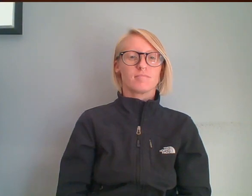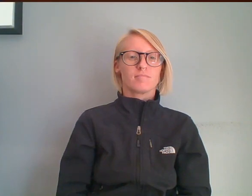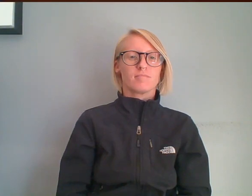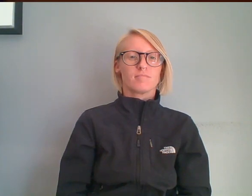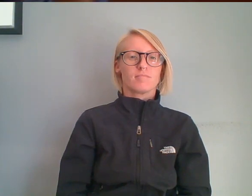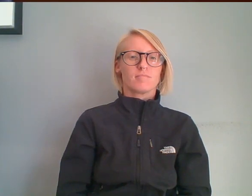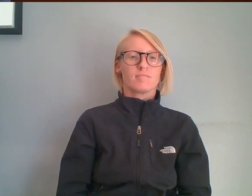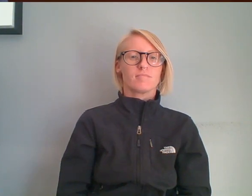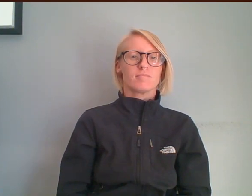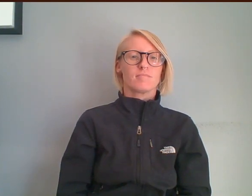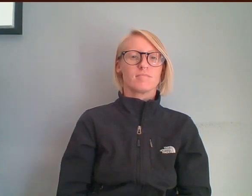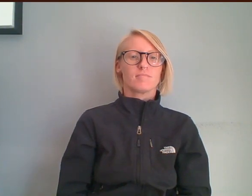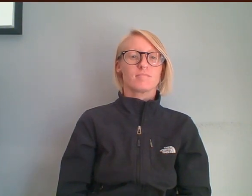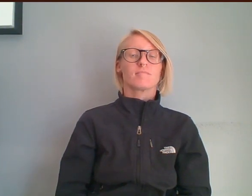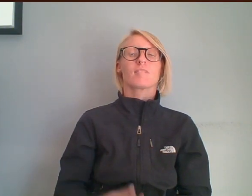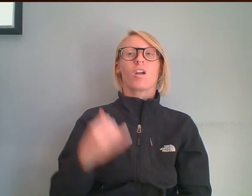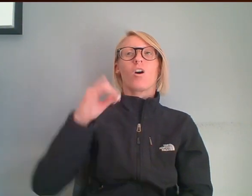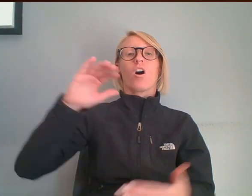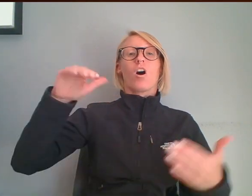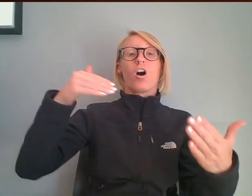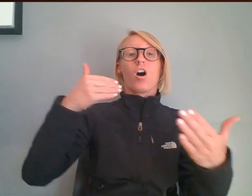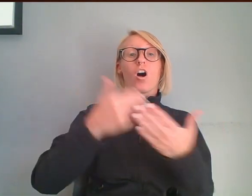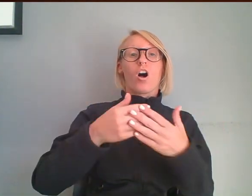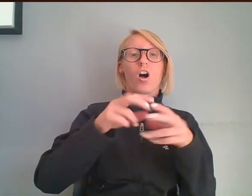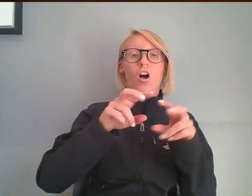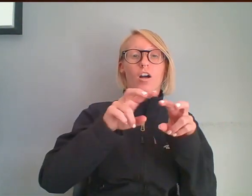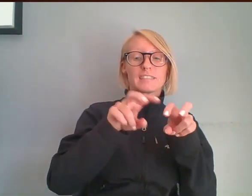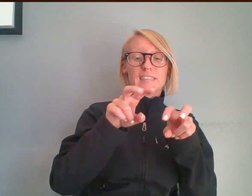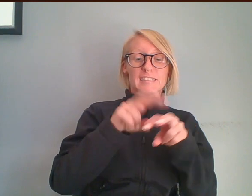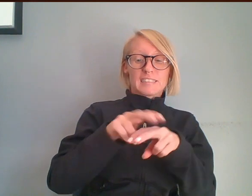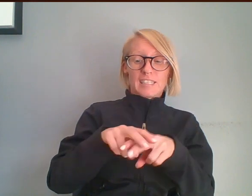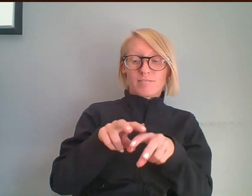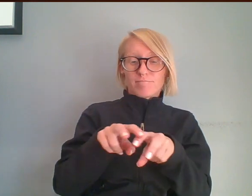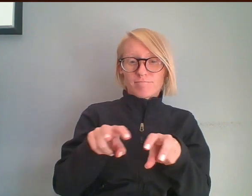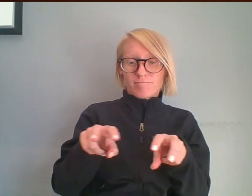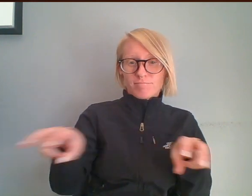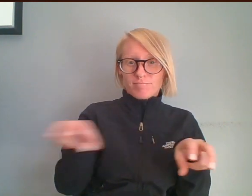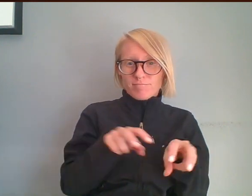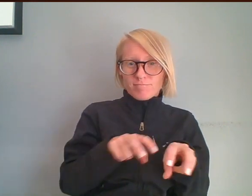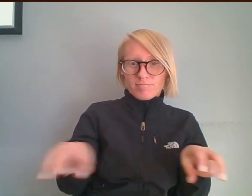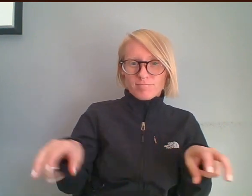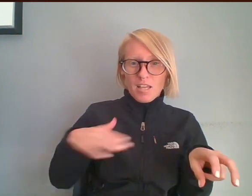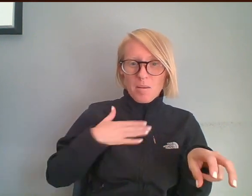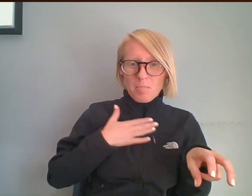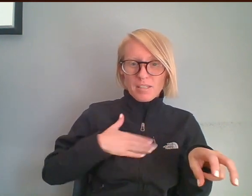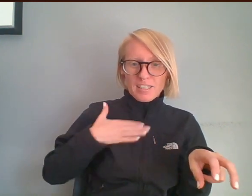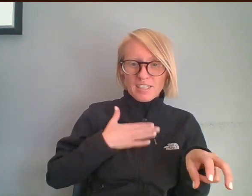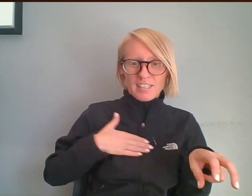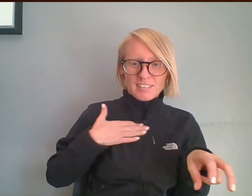If we can all take our seats, please.